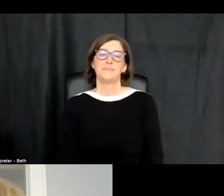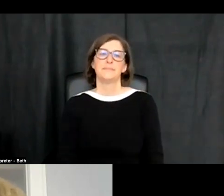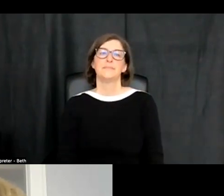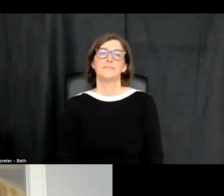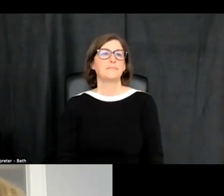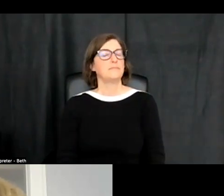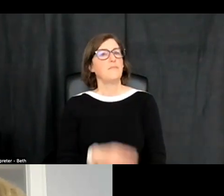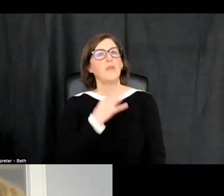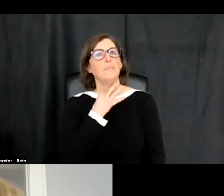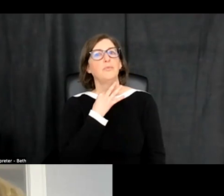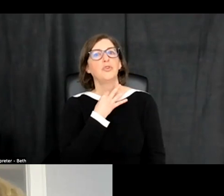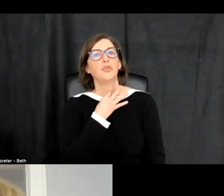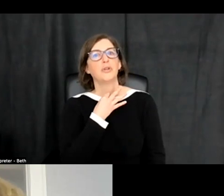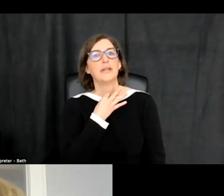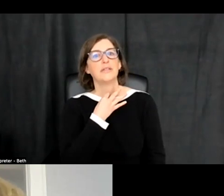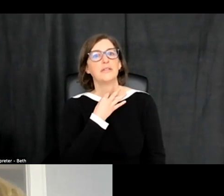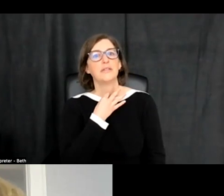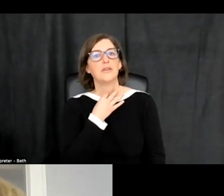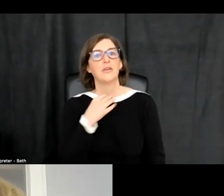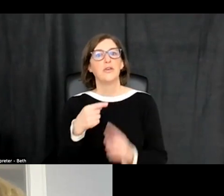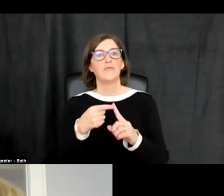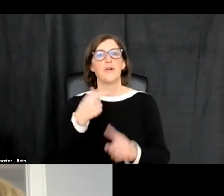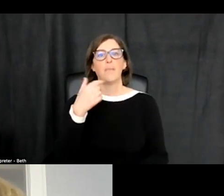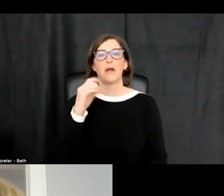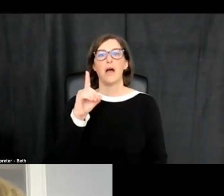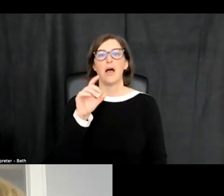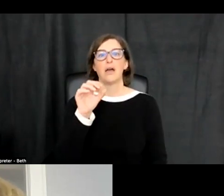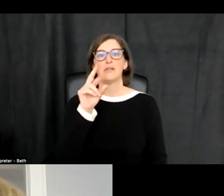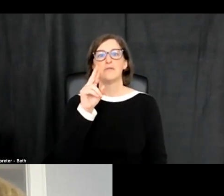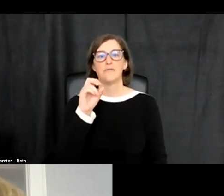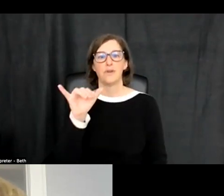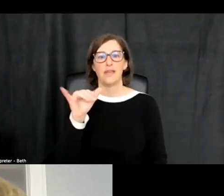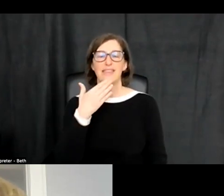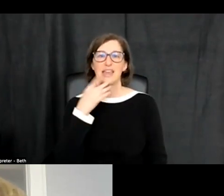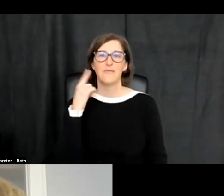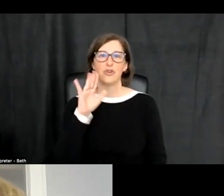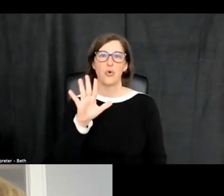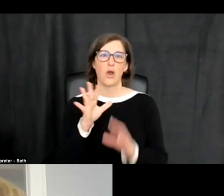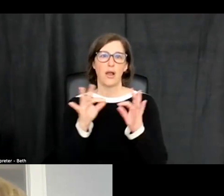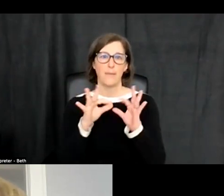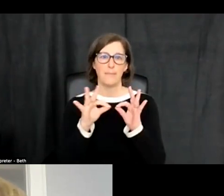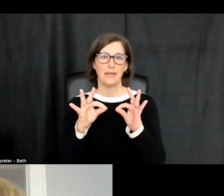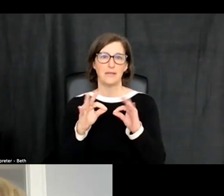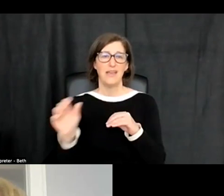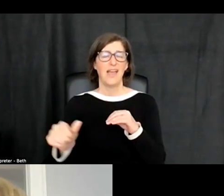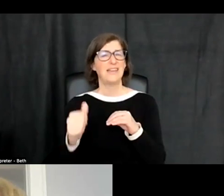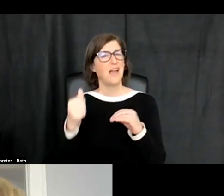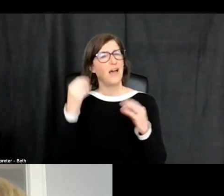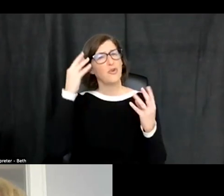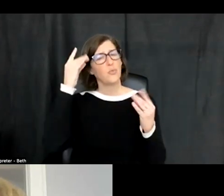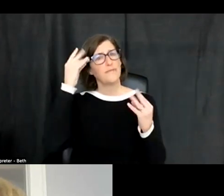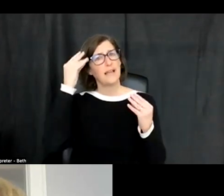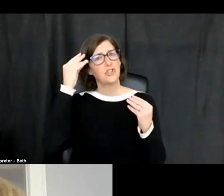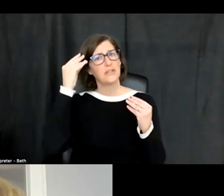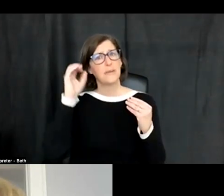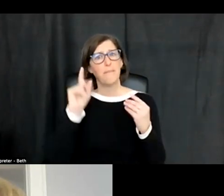if, oh, from Godfrey, thanks for your comment. Again, any other reflections?